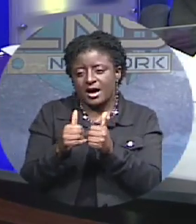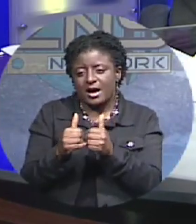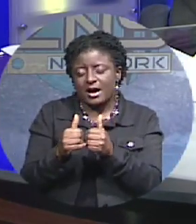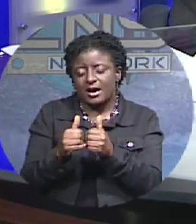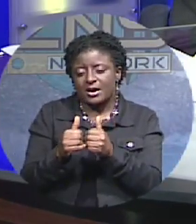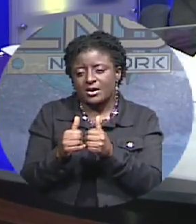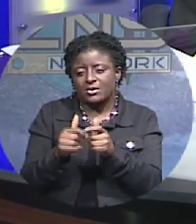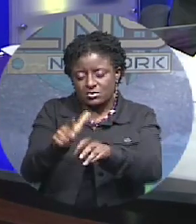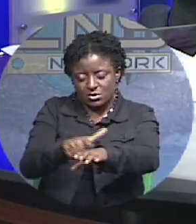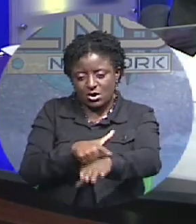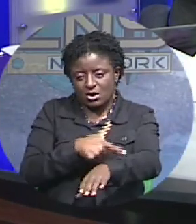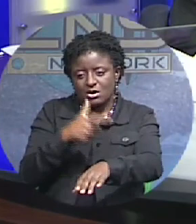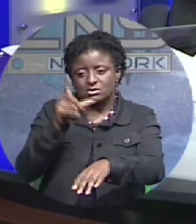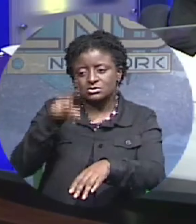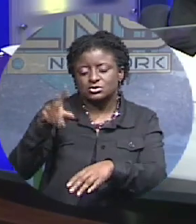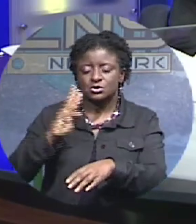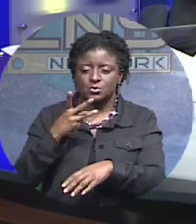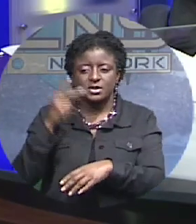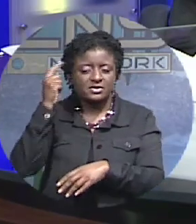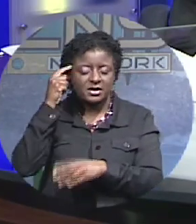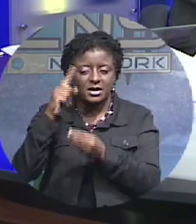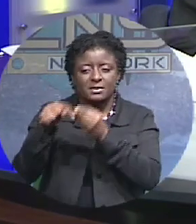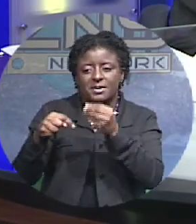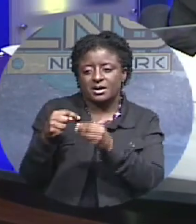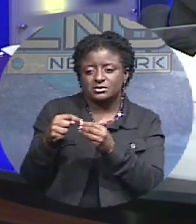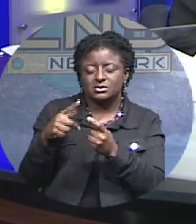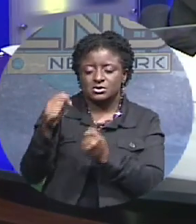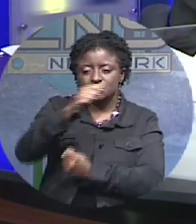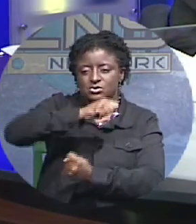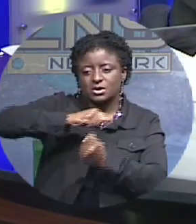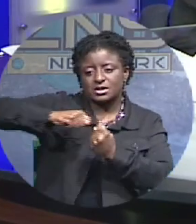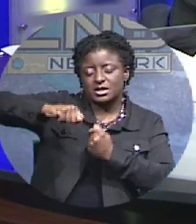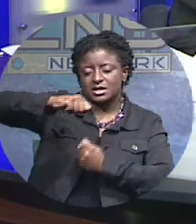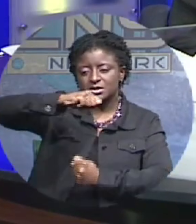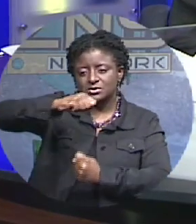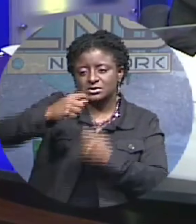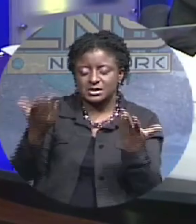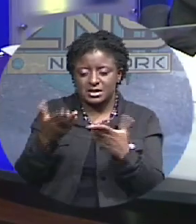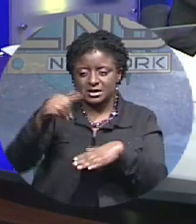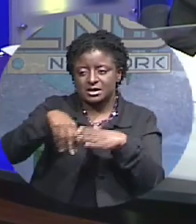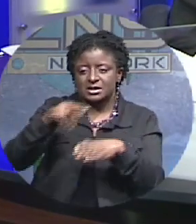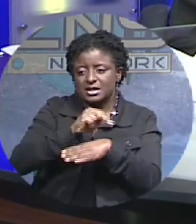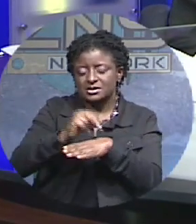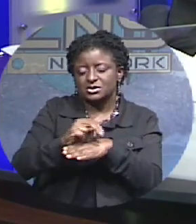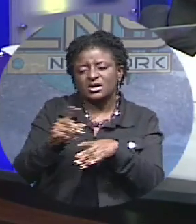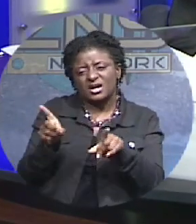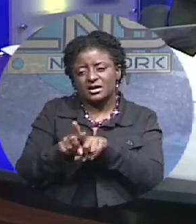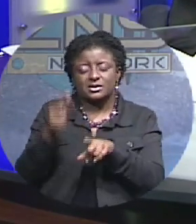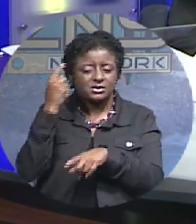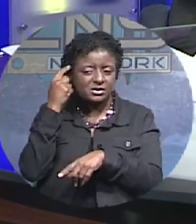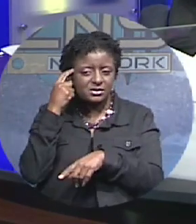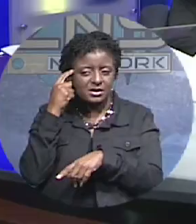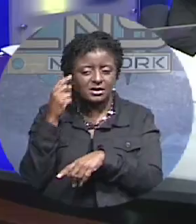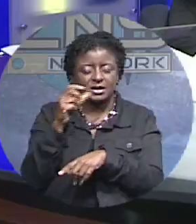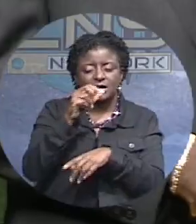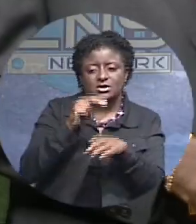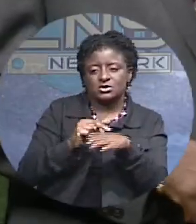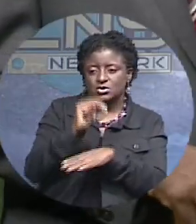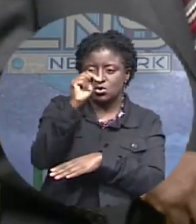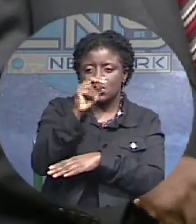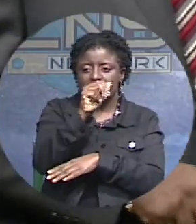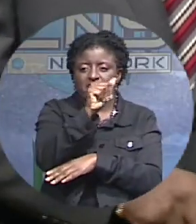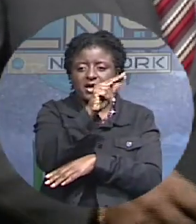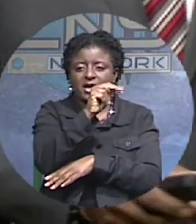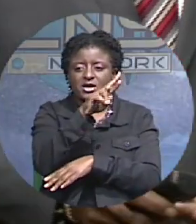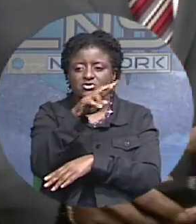thinking about tornadoes here in Nassau and throughout? I think it extended as far as North Andros as well. How far should we be thinking about that?